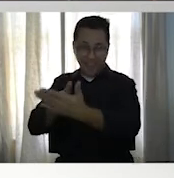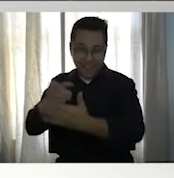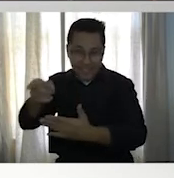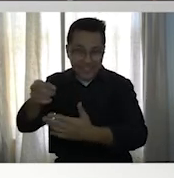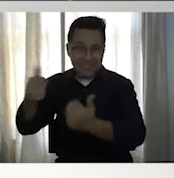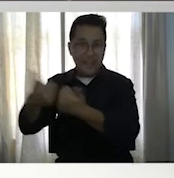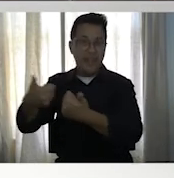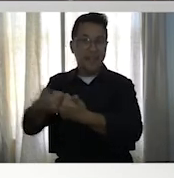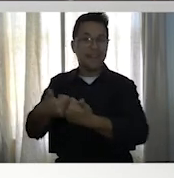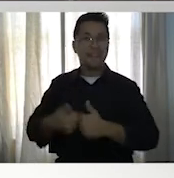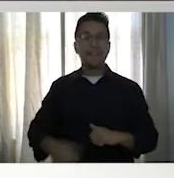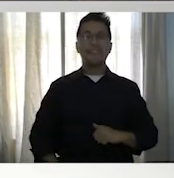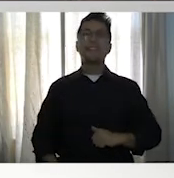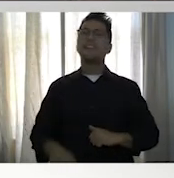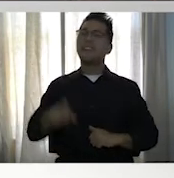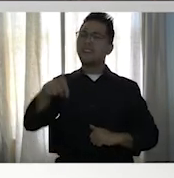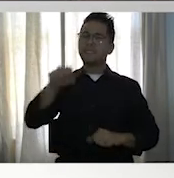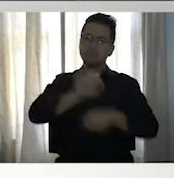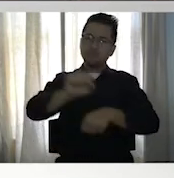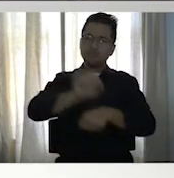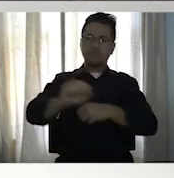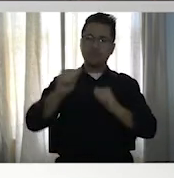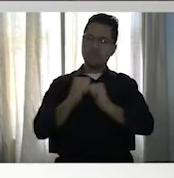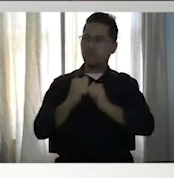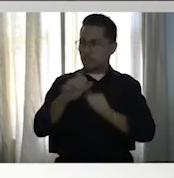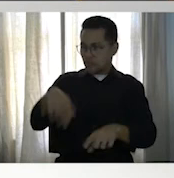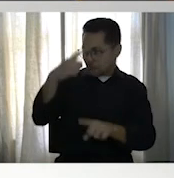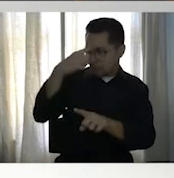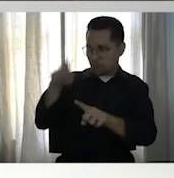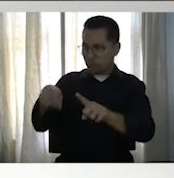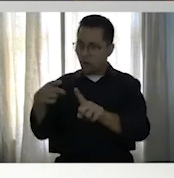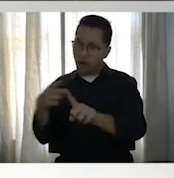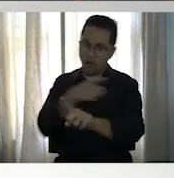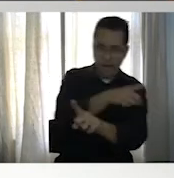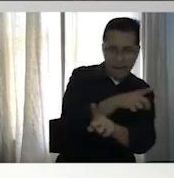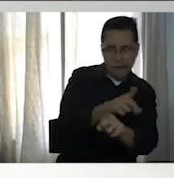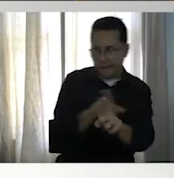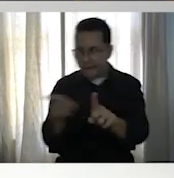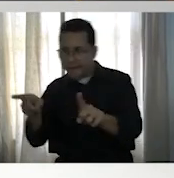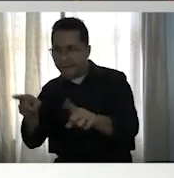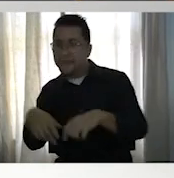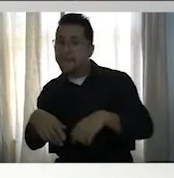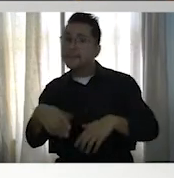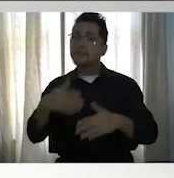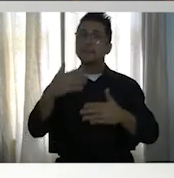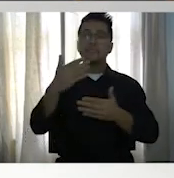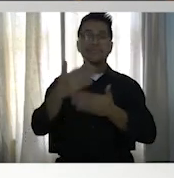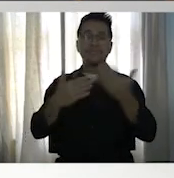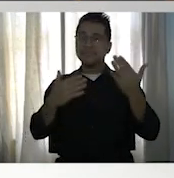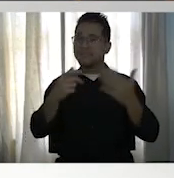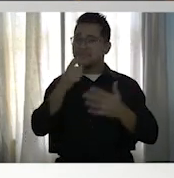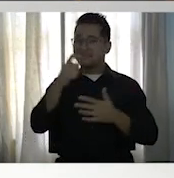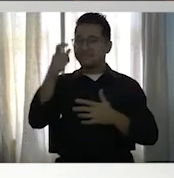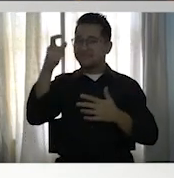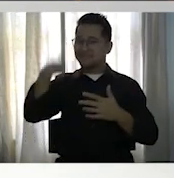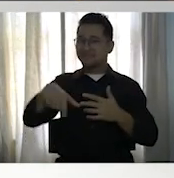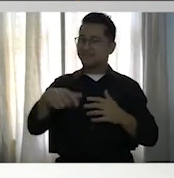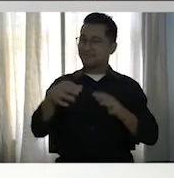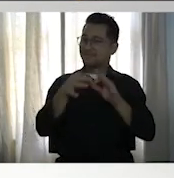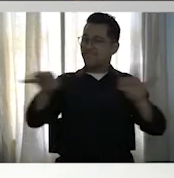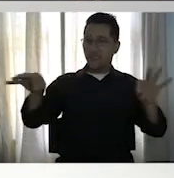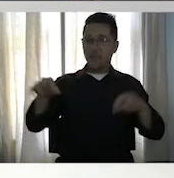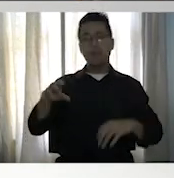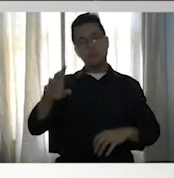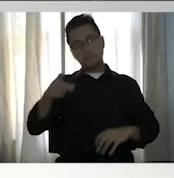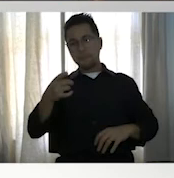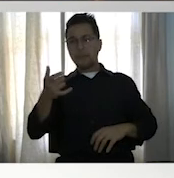So, and you have to work together. Do you think we should go this way or that way? And some of them don't need a whole lot of language at all, but they're